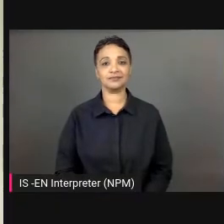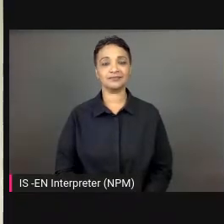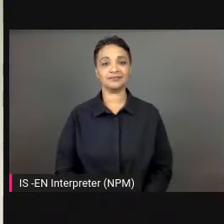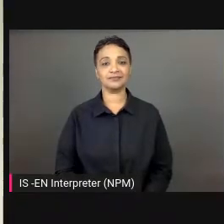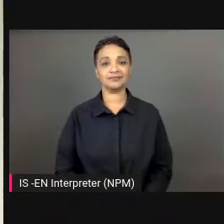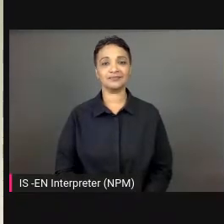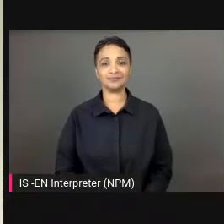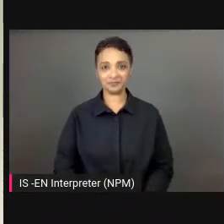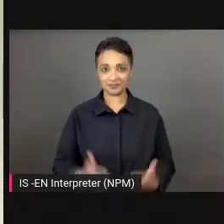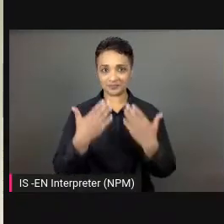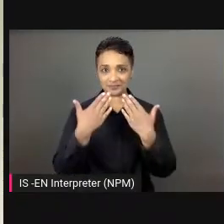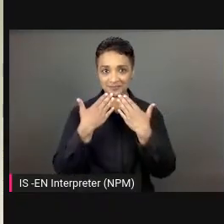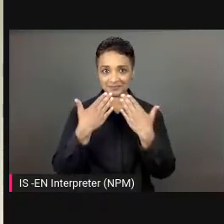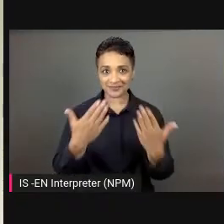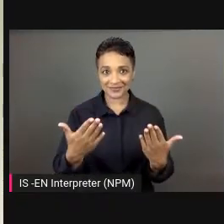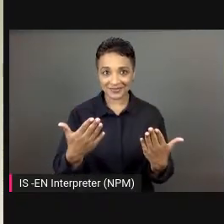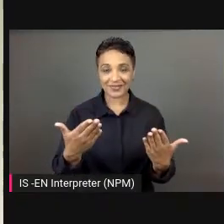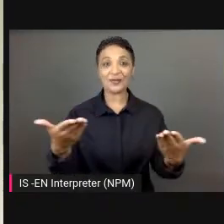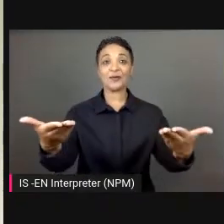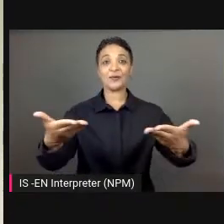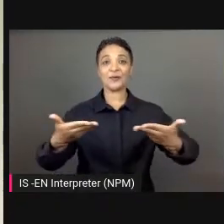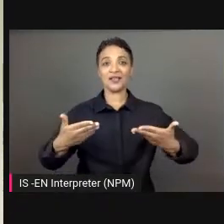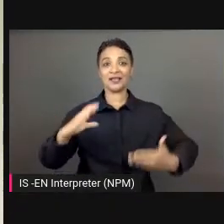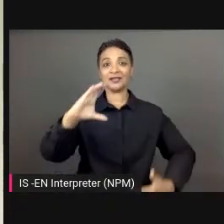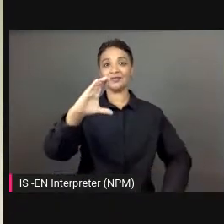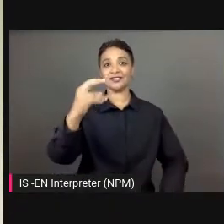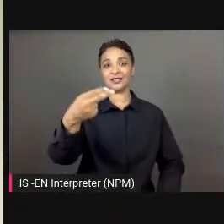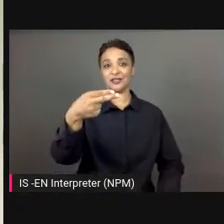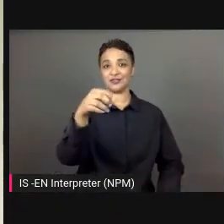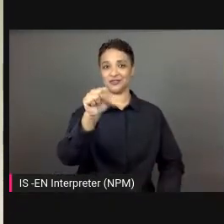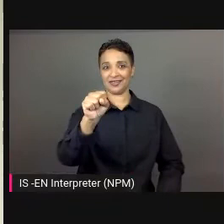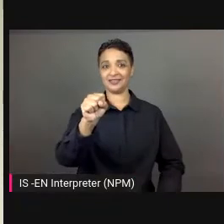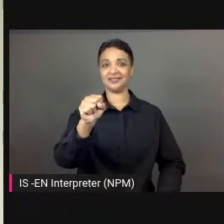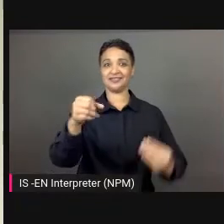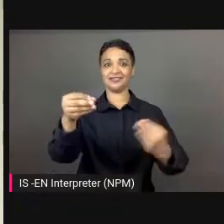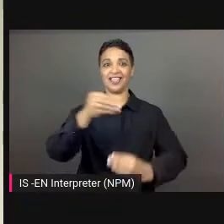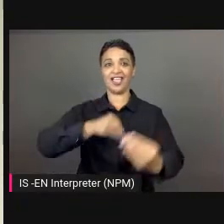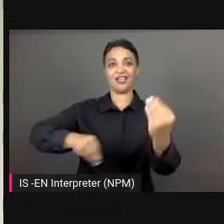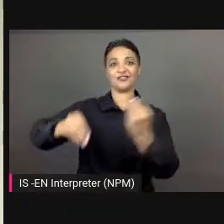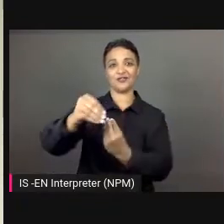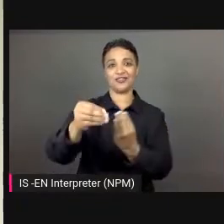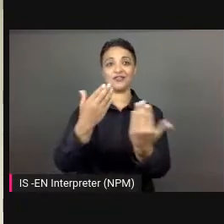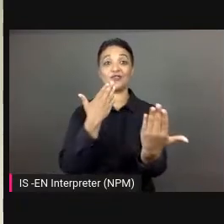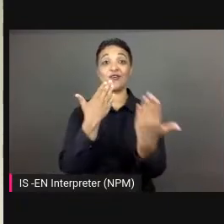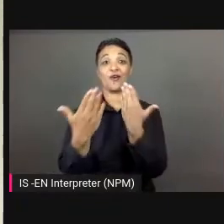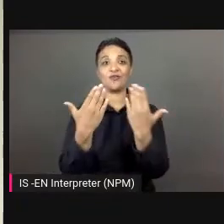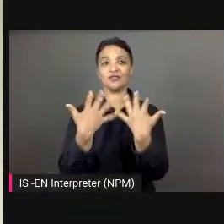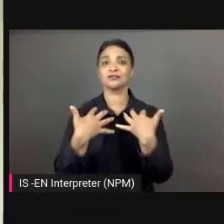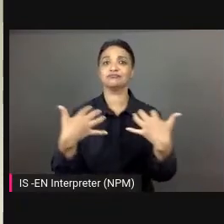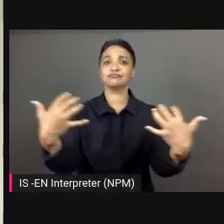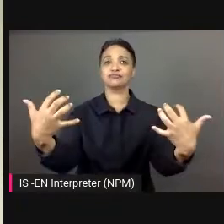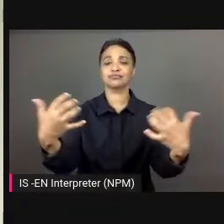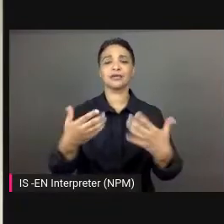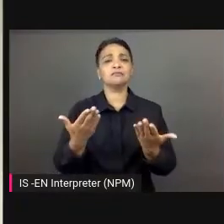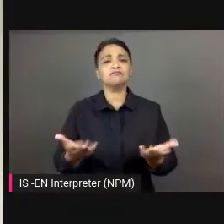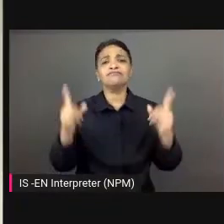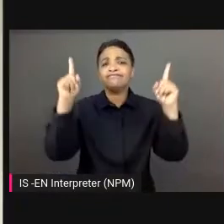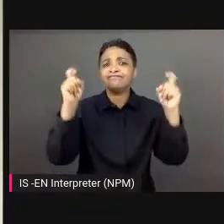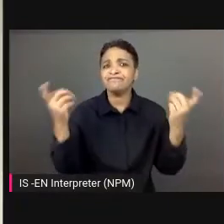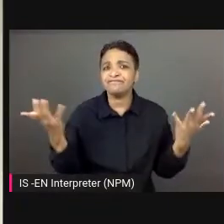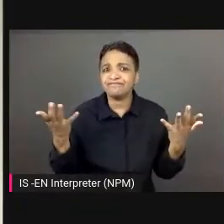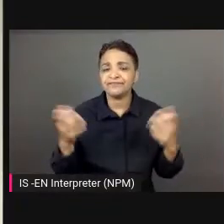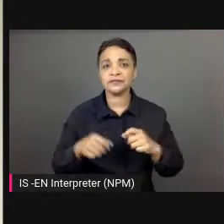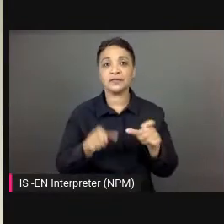Thank you, and welcome to the CHS Exchange. This year's exchange will explore the issue of people knowing